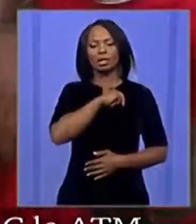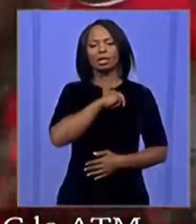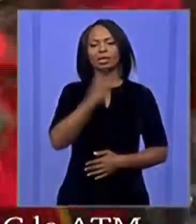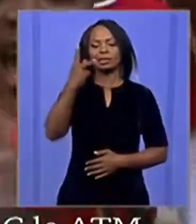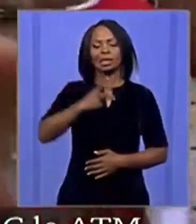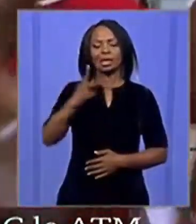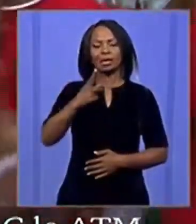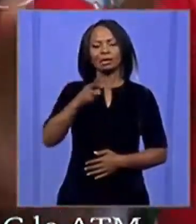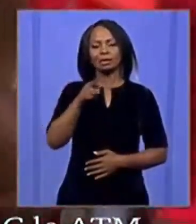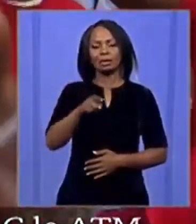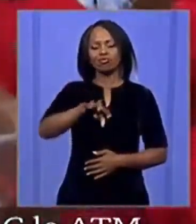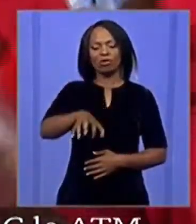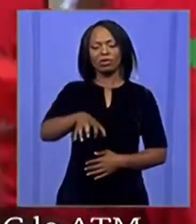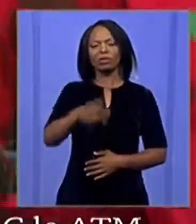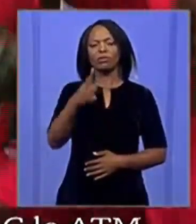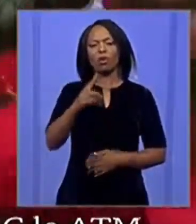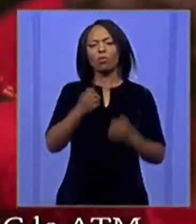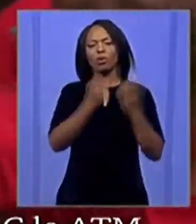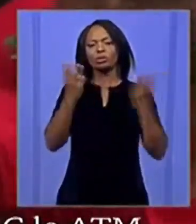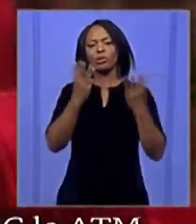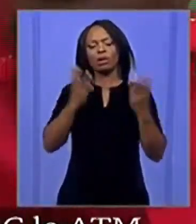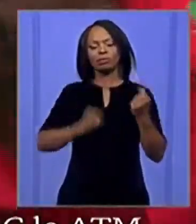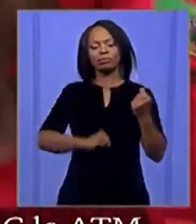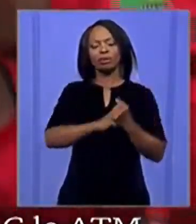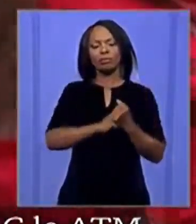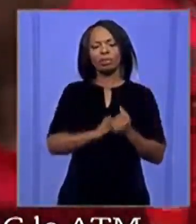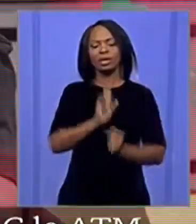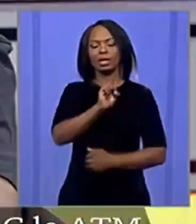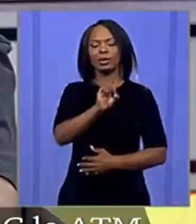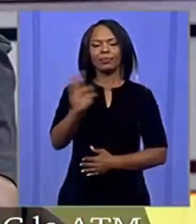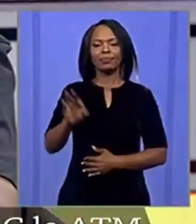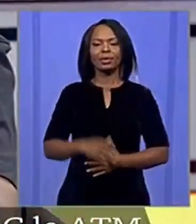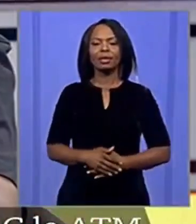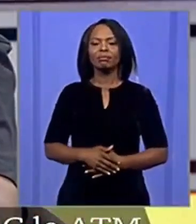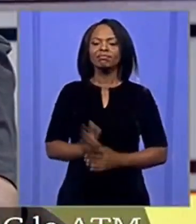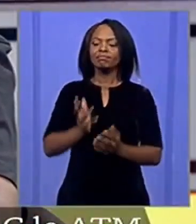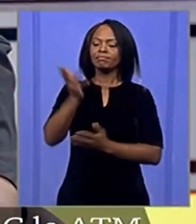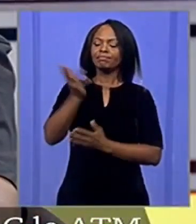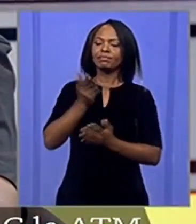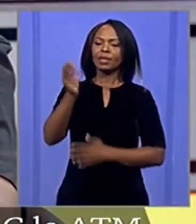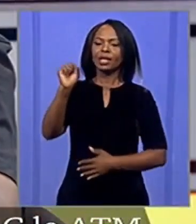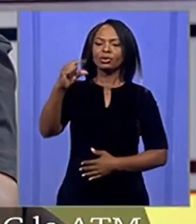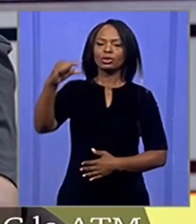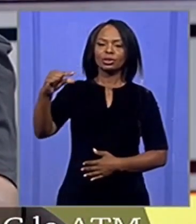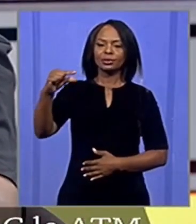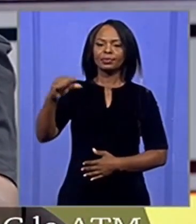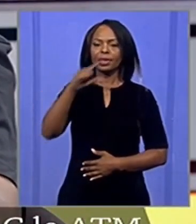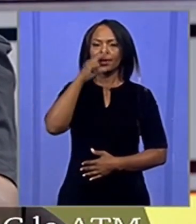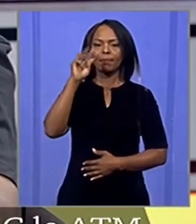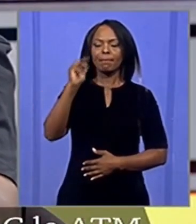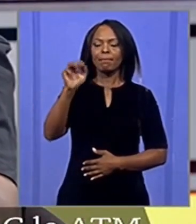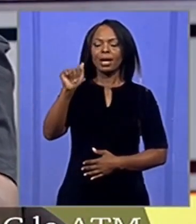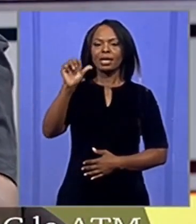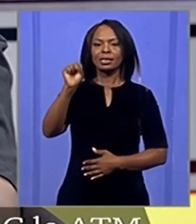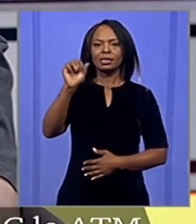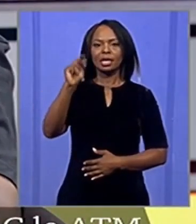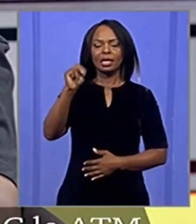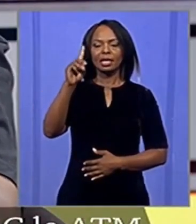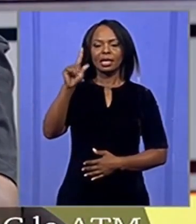ya batlhophi. We've now reinforced with the Secretary General, Marshal Dlamini. We've now reinforced with